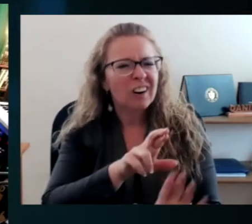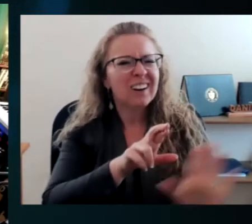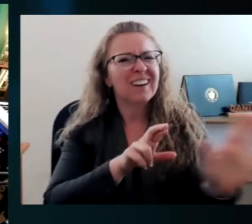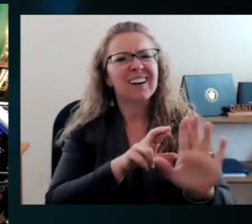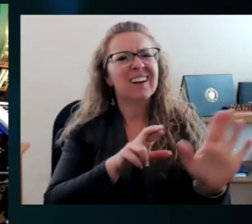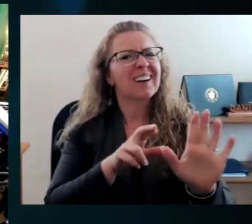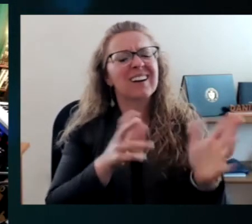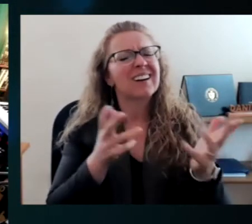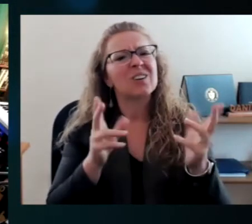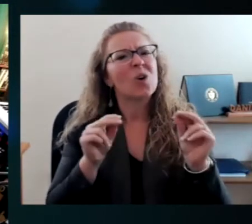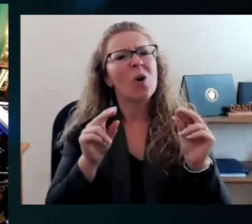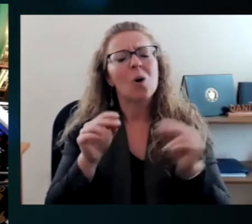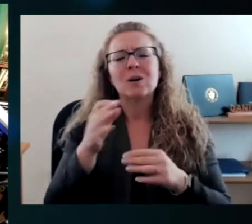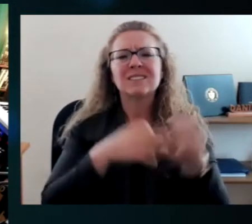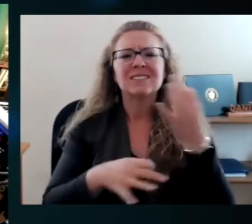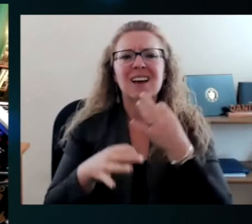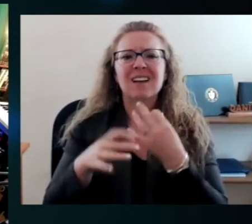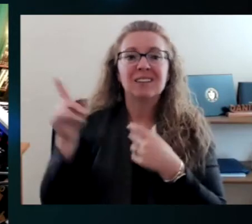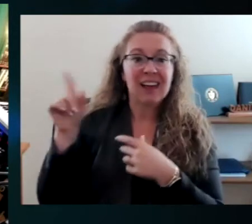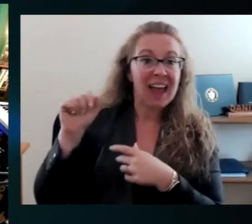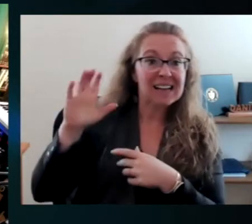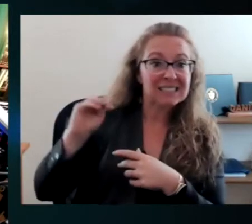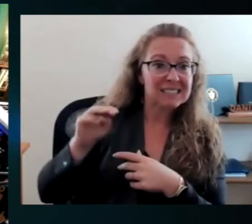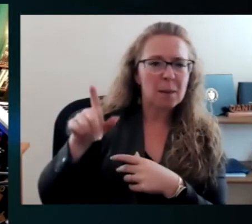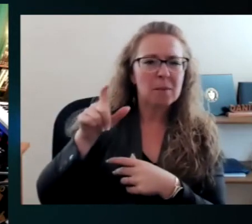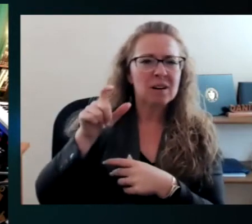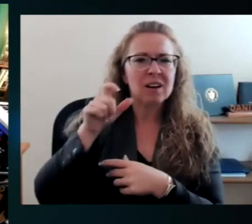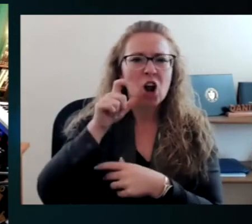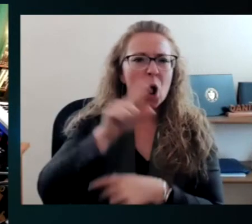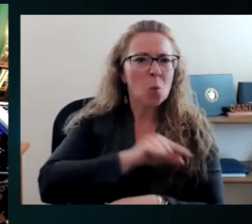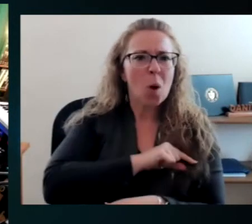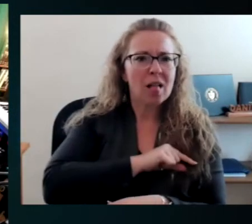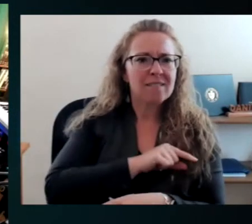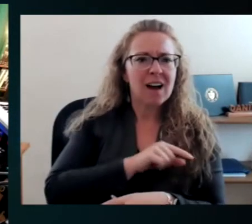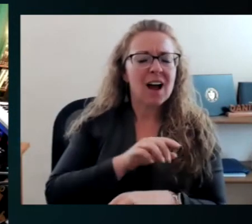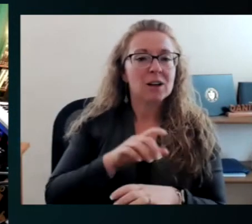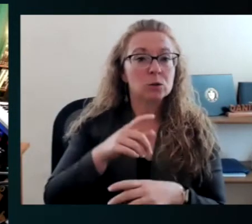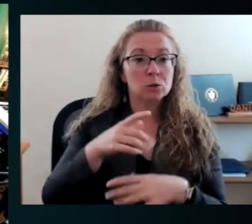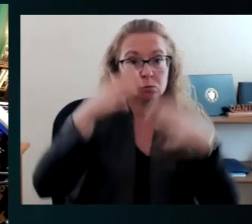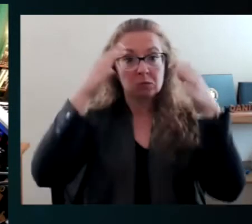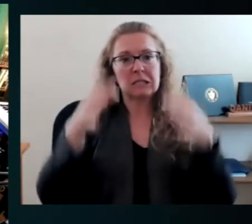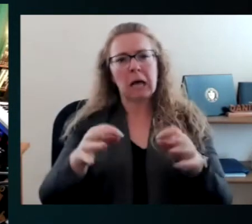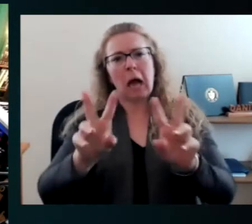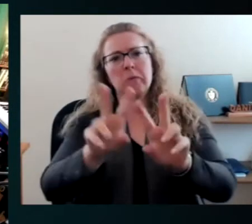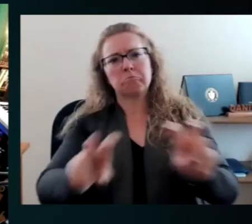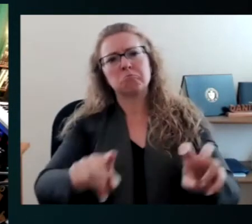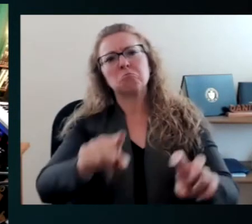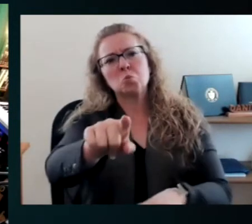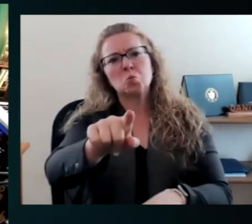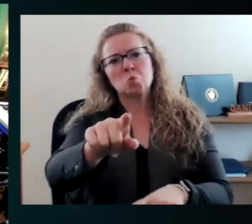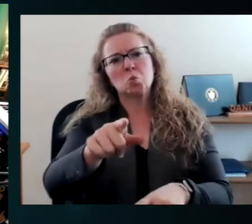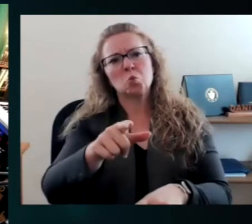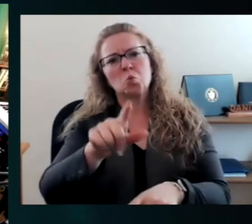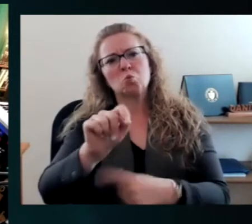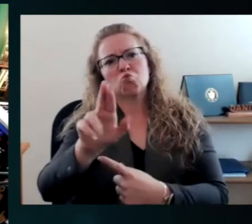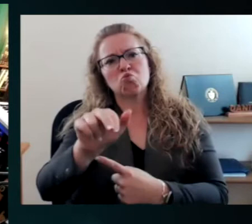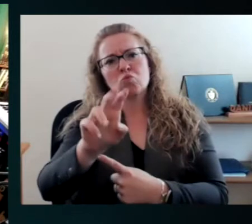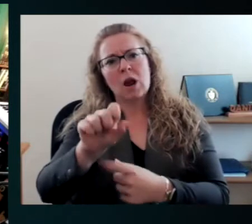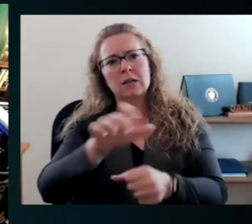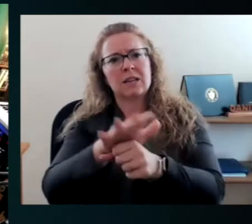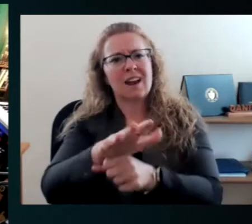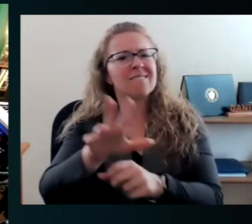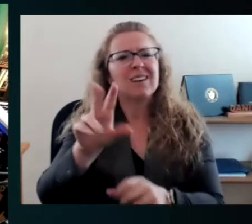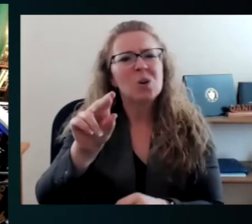They're neither equipped nor qualified to make this assessment, nor is it in keeping with the dignity